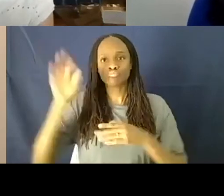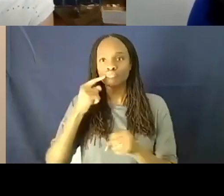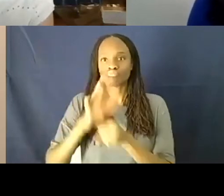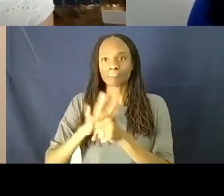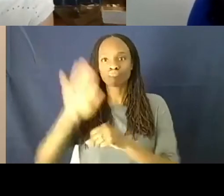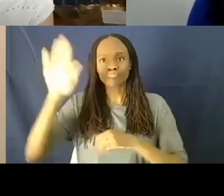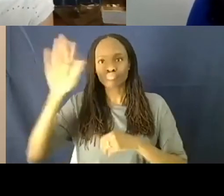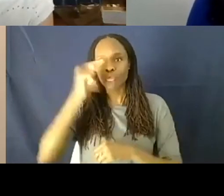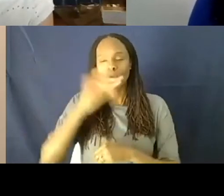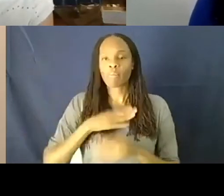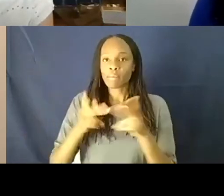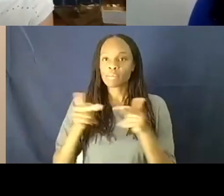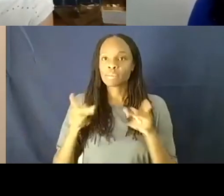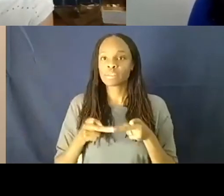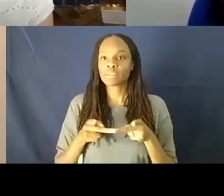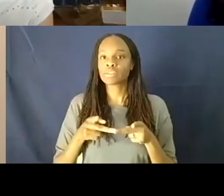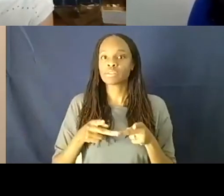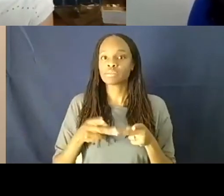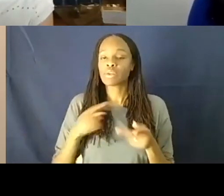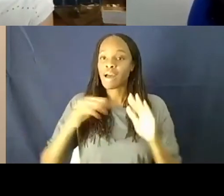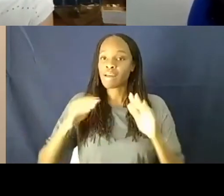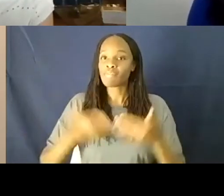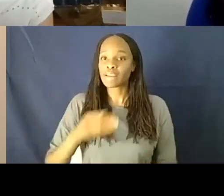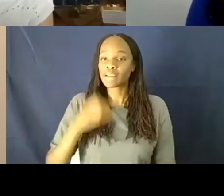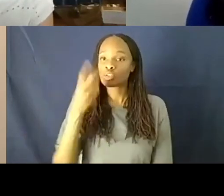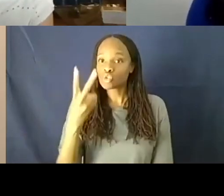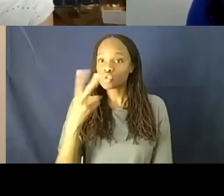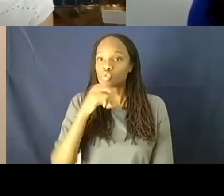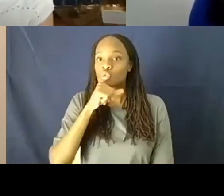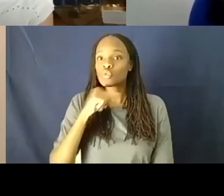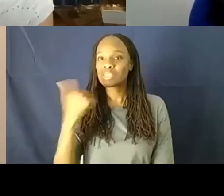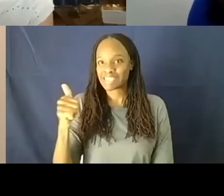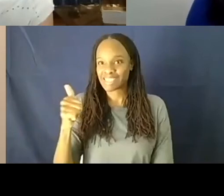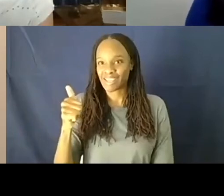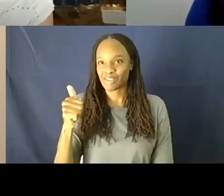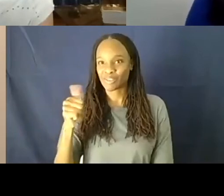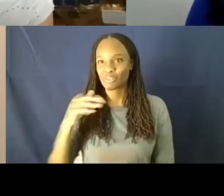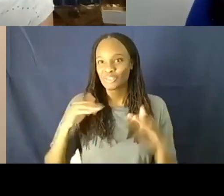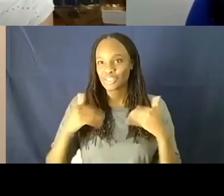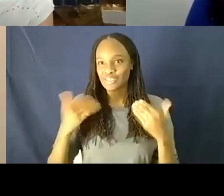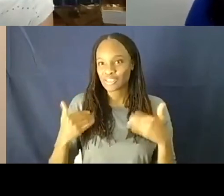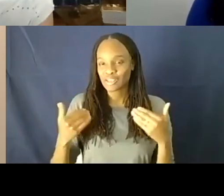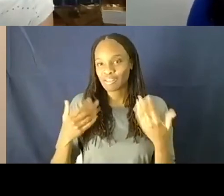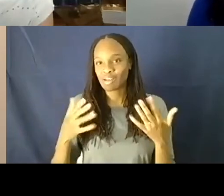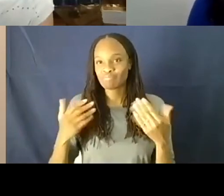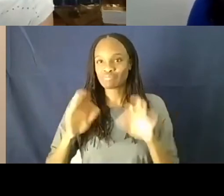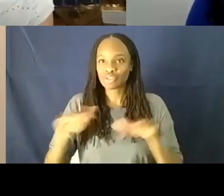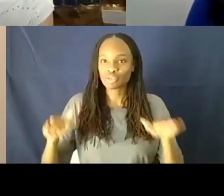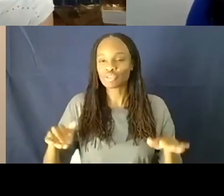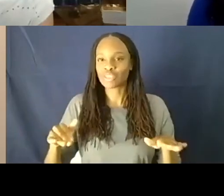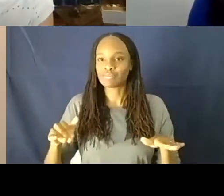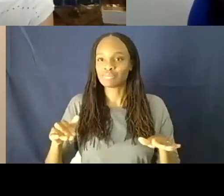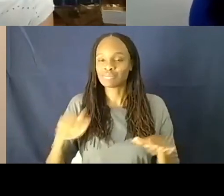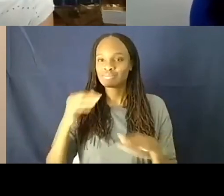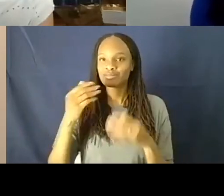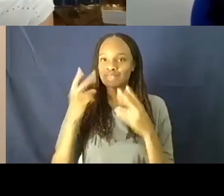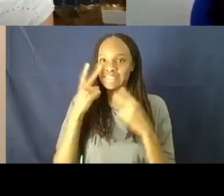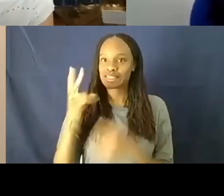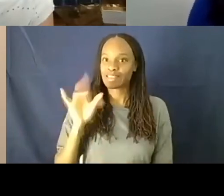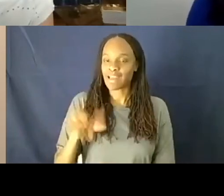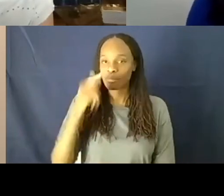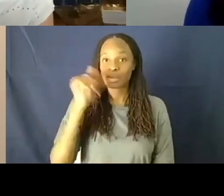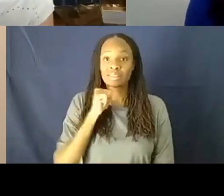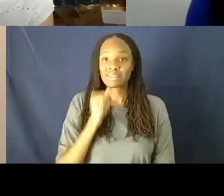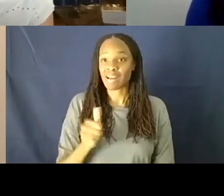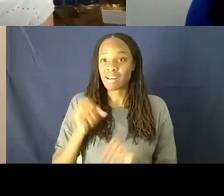had invited 2 10-year-olds to witness the event, because it's not often that you see a Black disabled woman be sworn into,